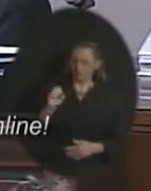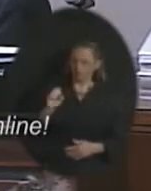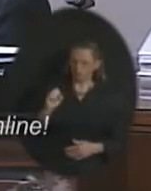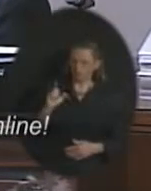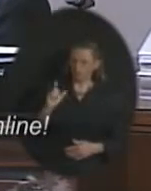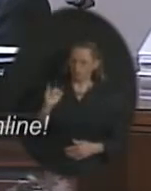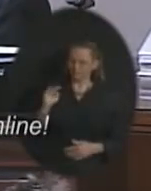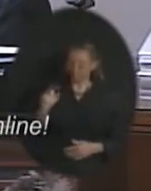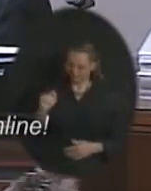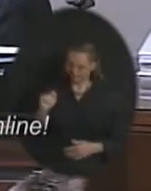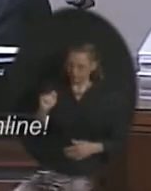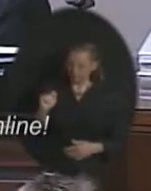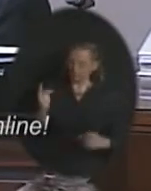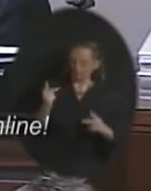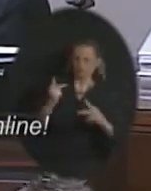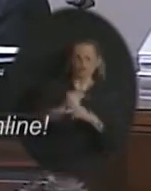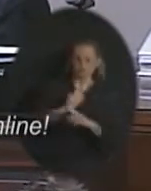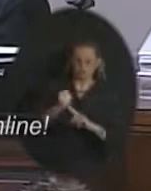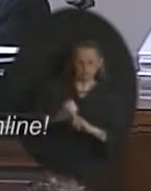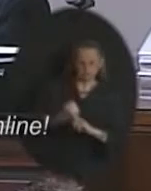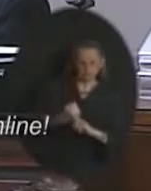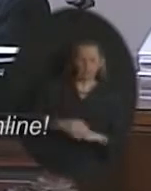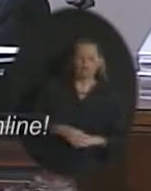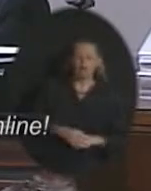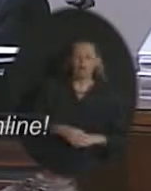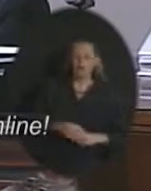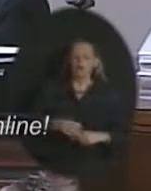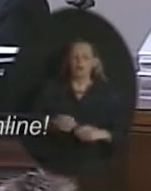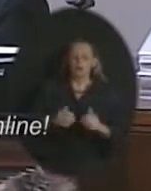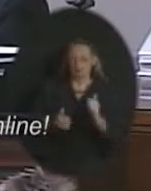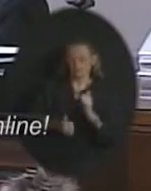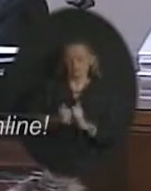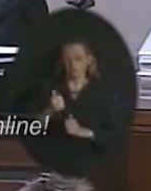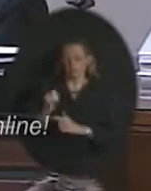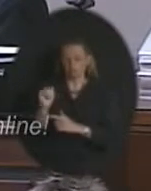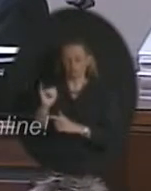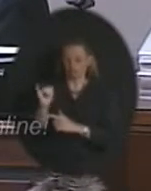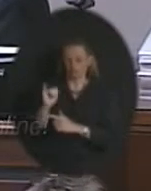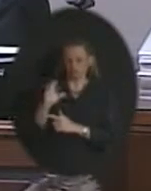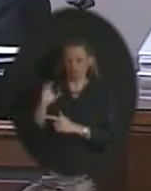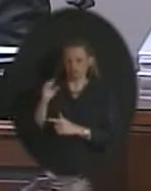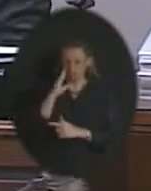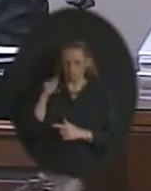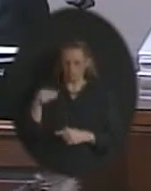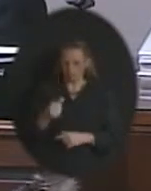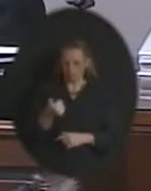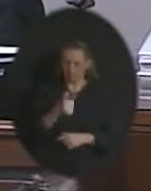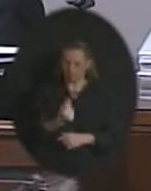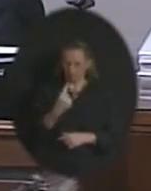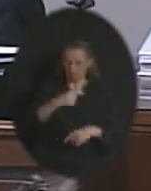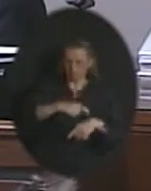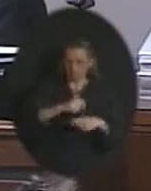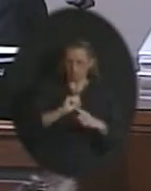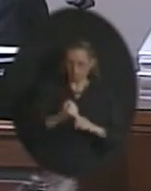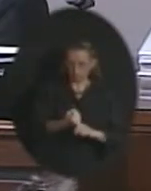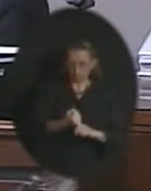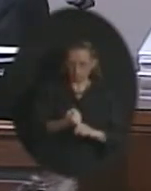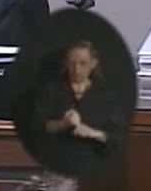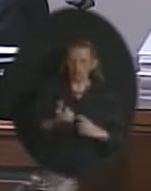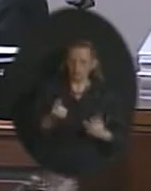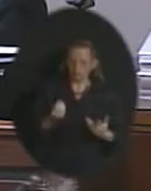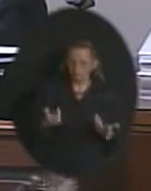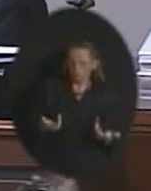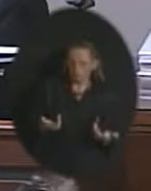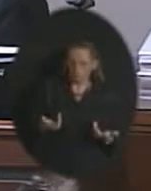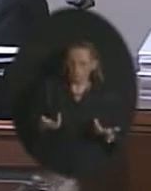scenario is $400 million. That's the most the insurance company will ever pay in any one occurrence. So the question begets is, well, where's our